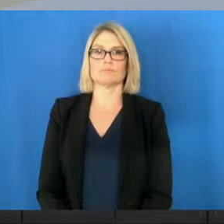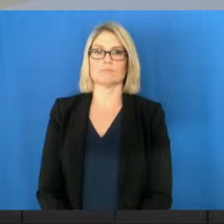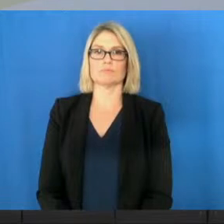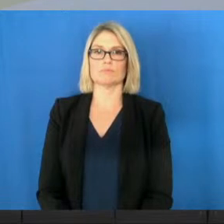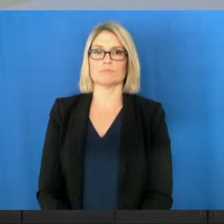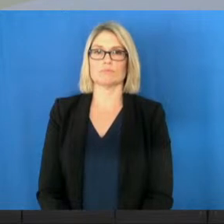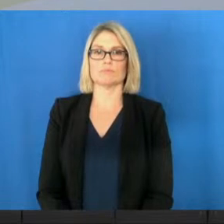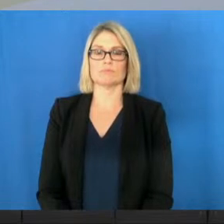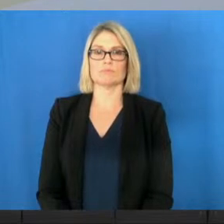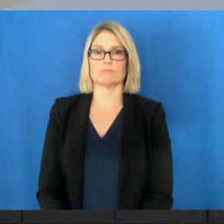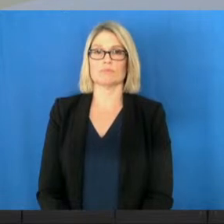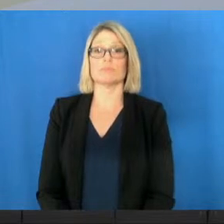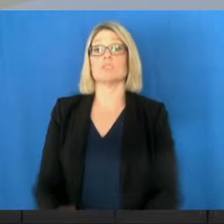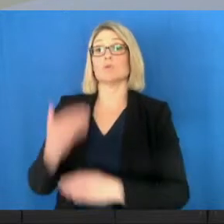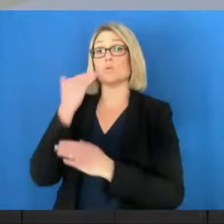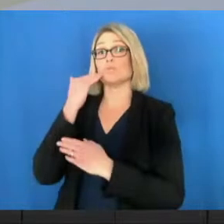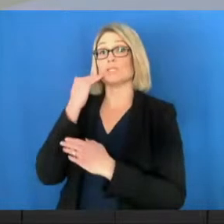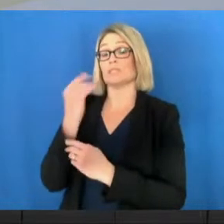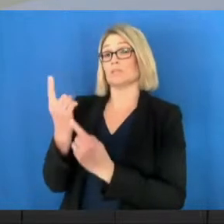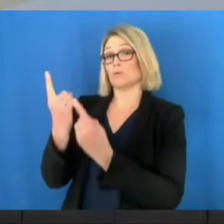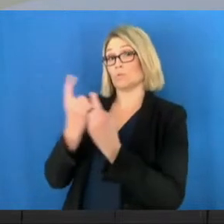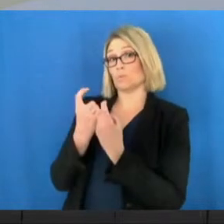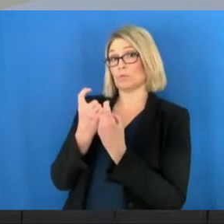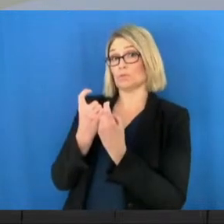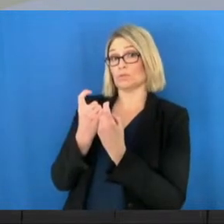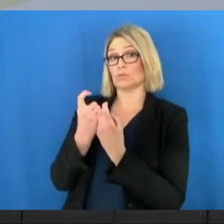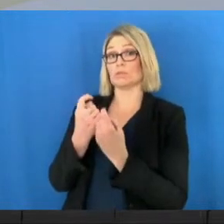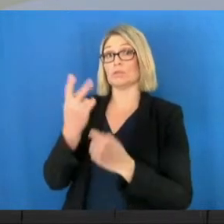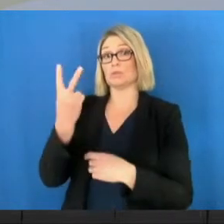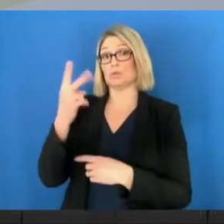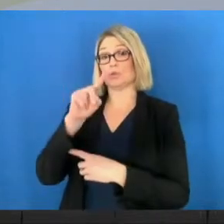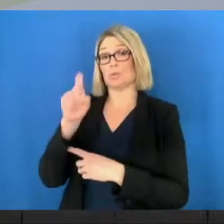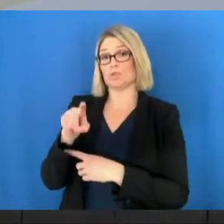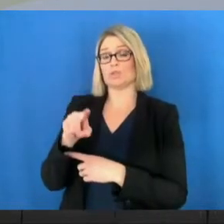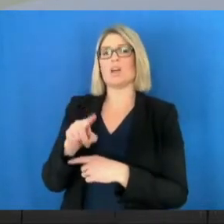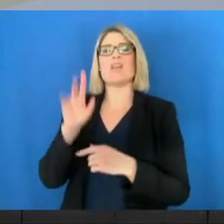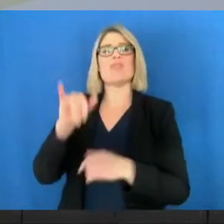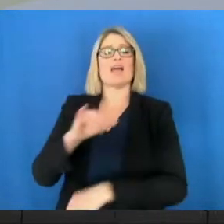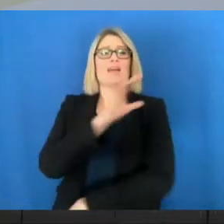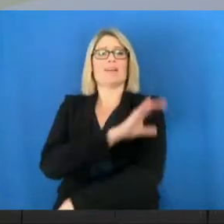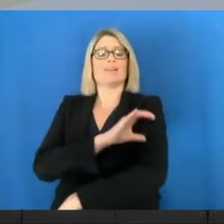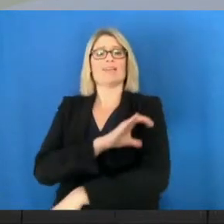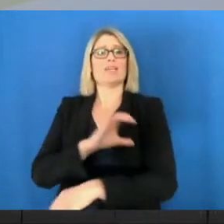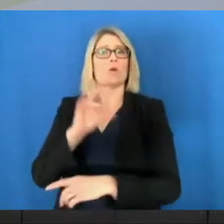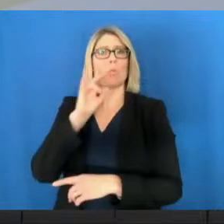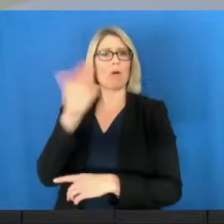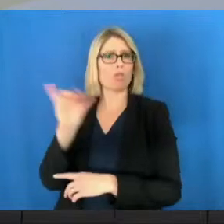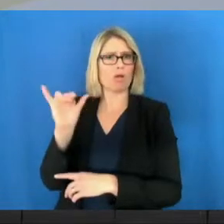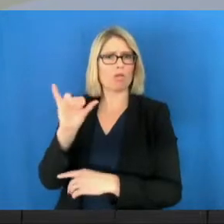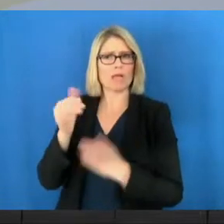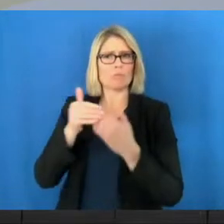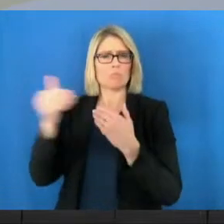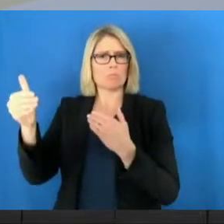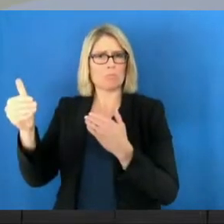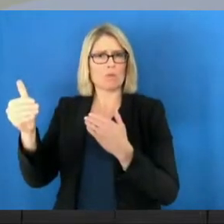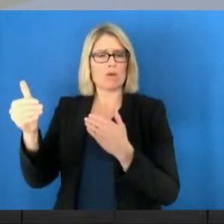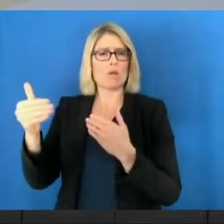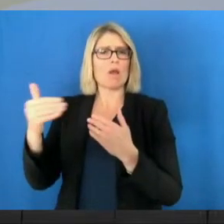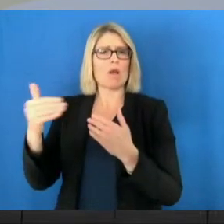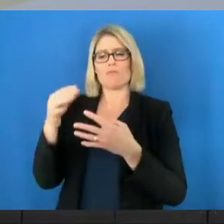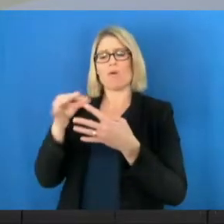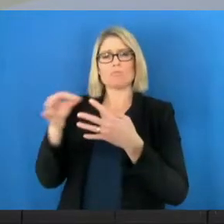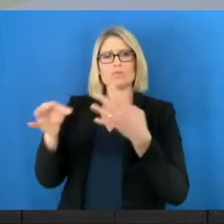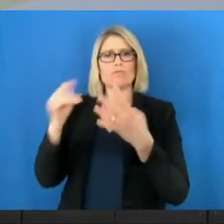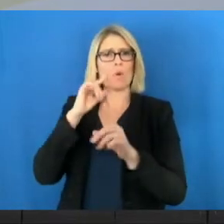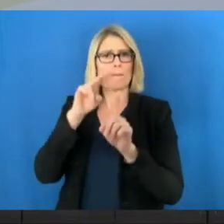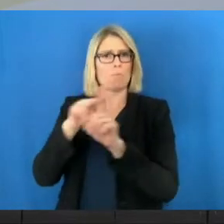The two questions that I answered were really looking ahead about what the vaccine clinics could look like and what options there will be for booking as we get